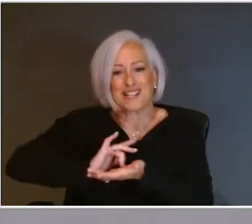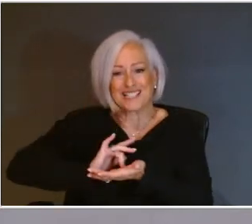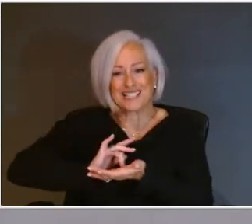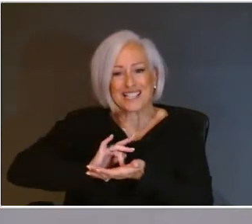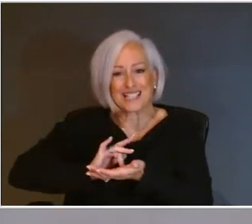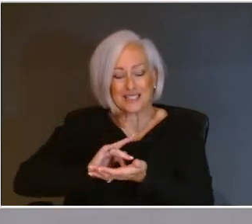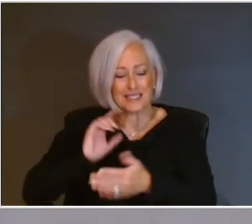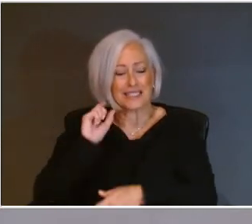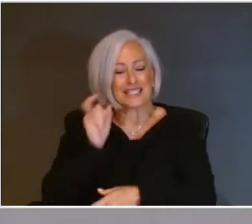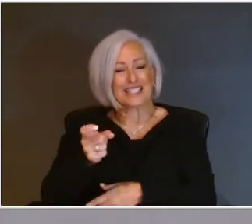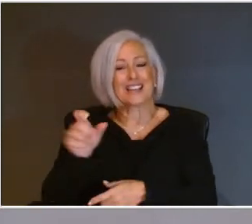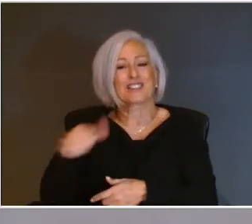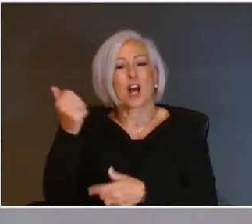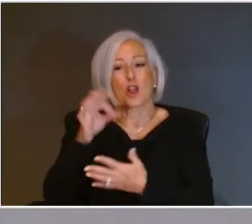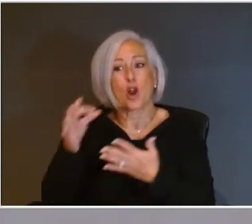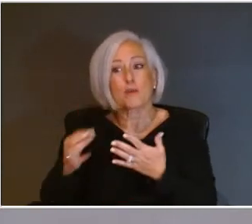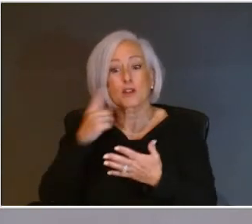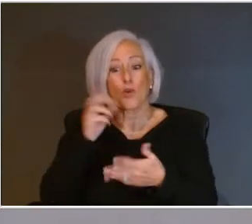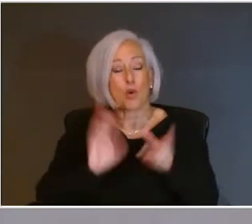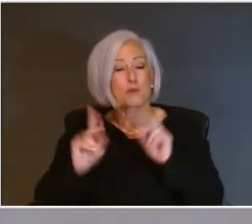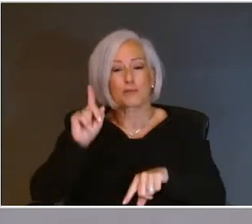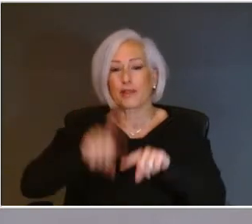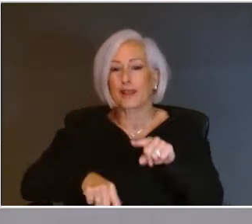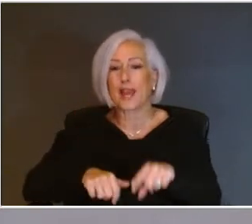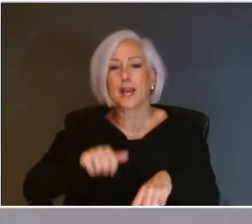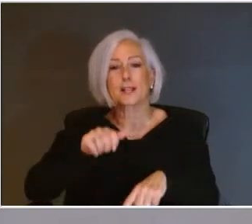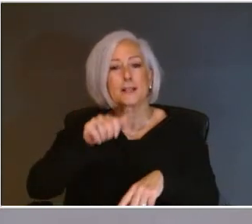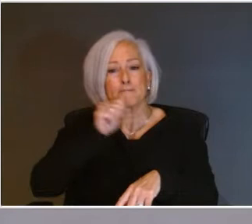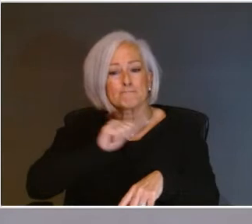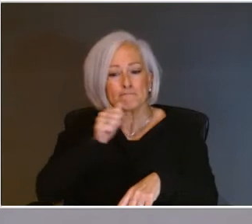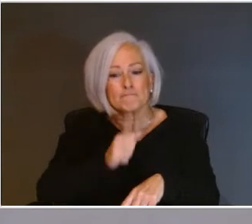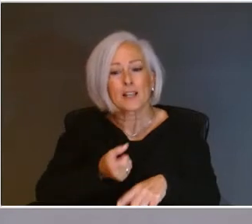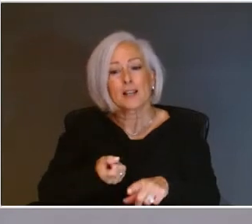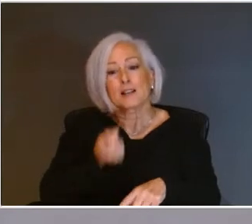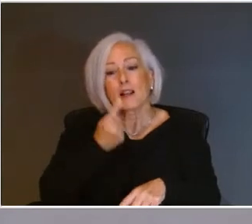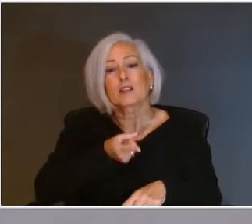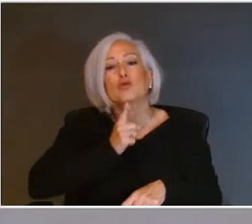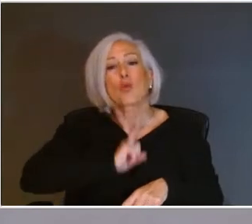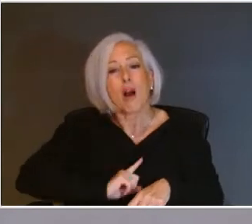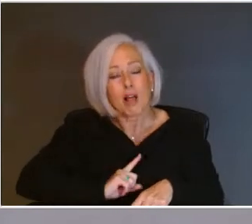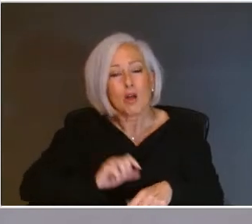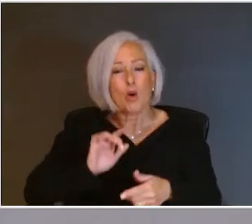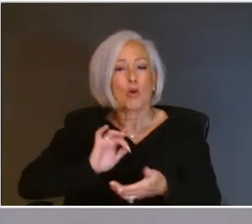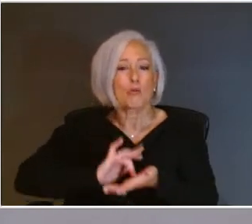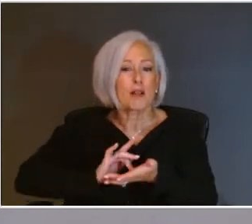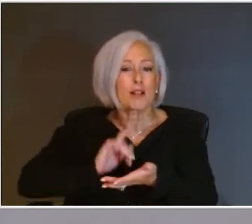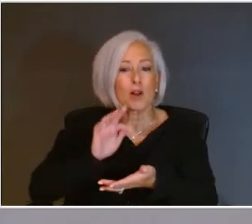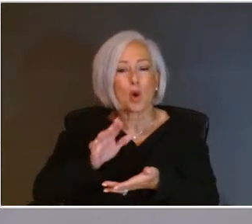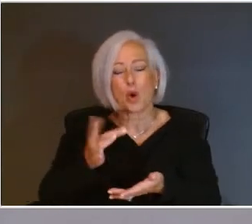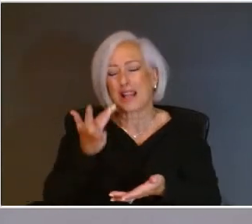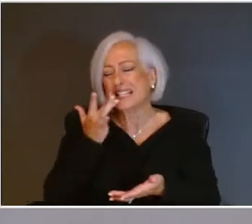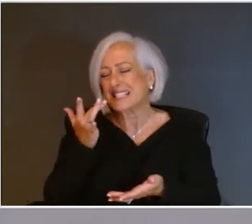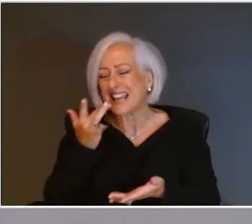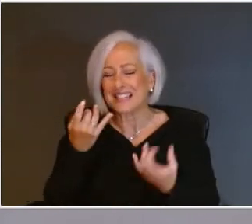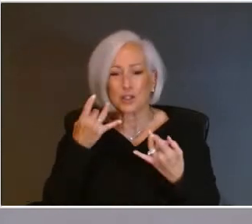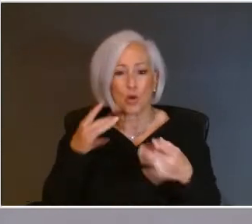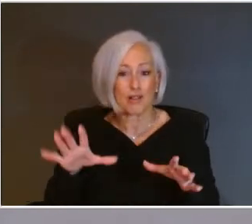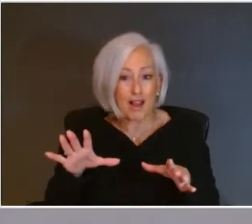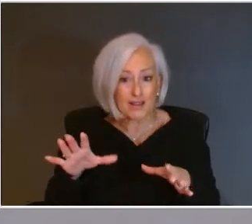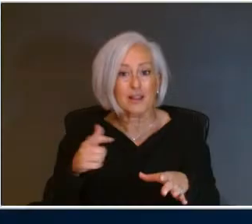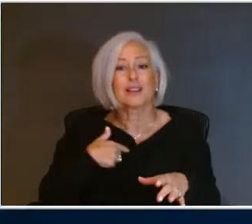option, especially people who can't tolerate swallowing pills or don't like the dissolvable tablet taste. This is yet another option for